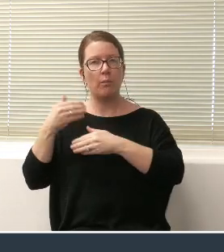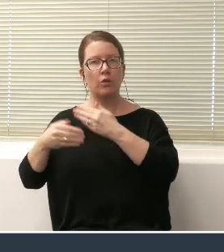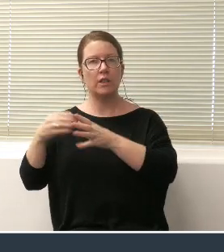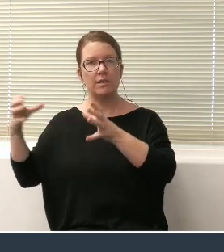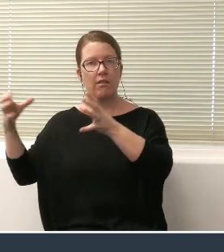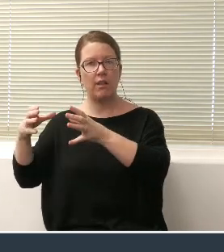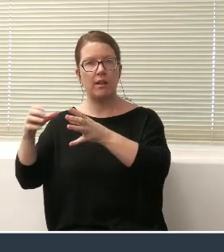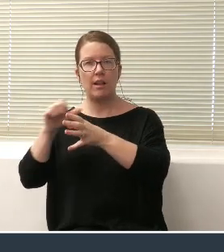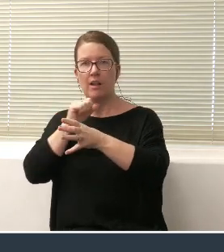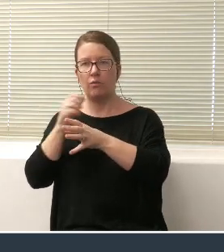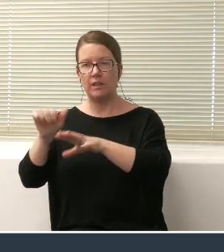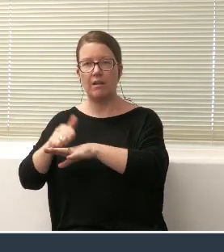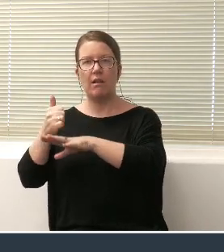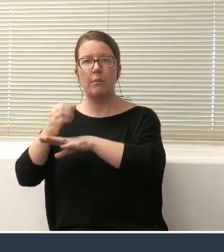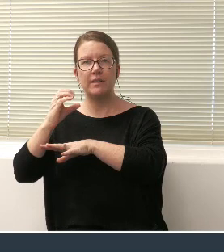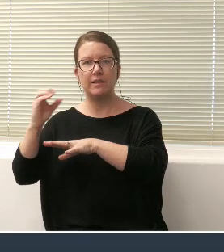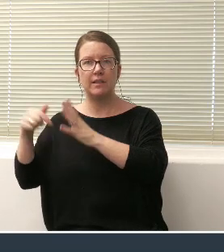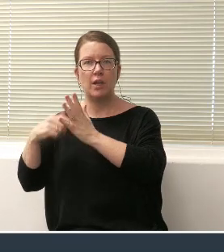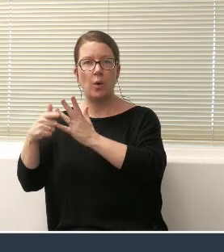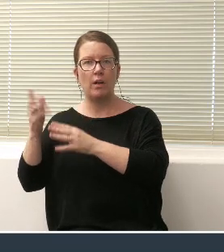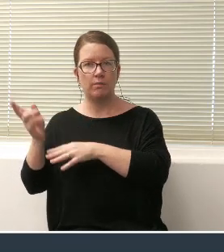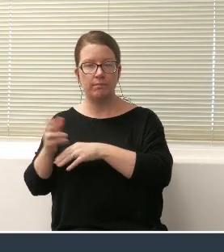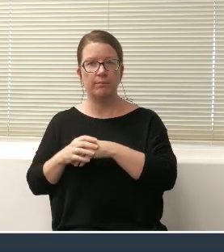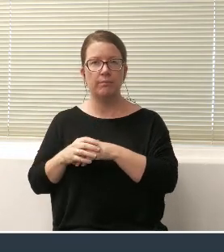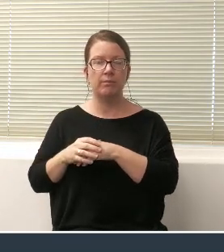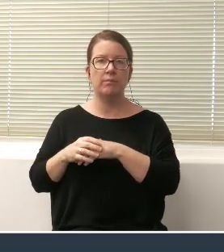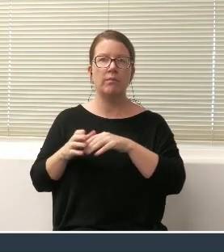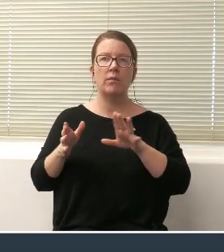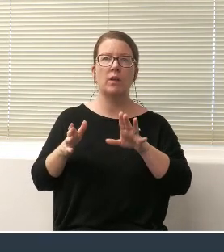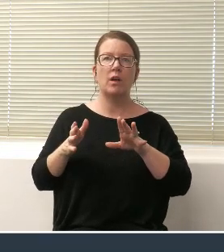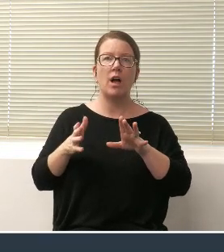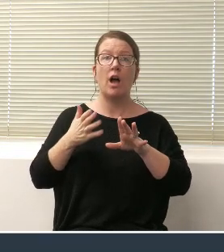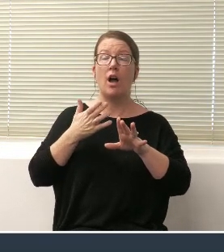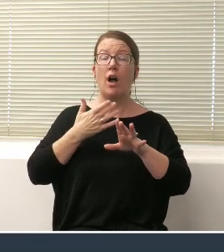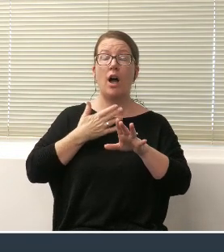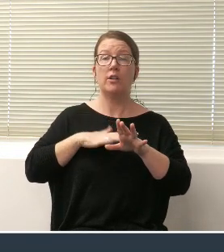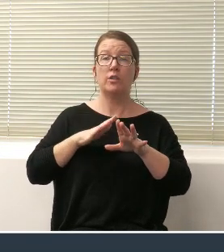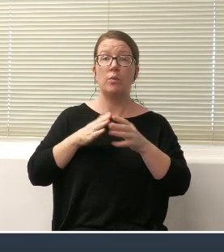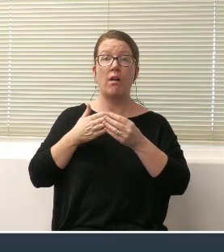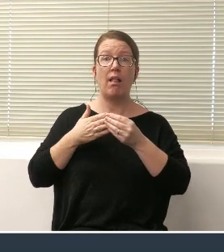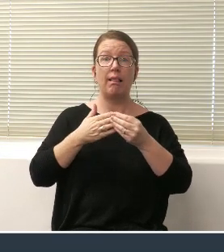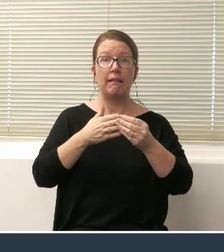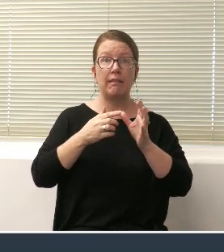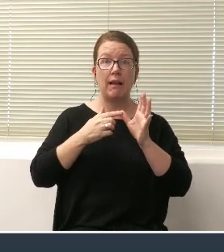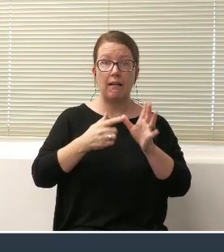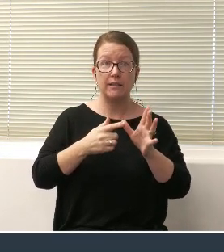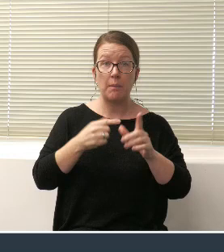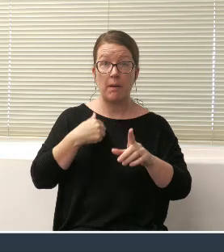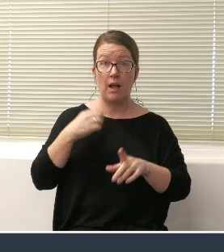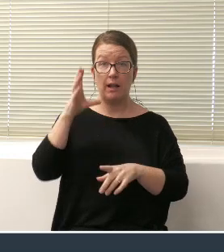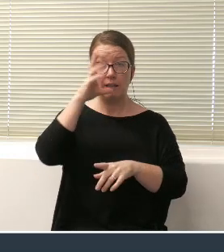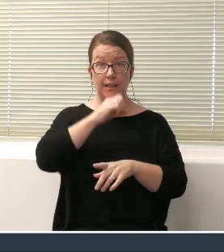be used for their board appointments. That's right. Yes, that's through you, Madam Chair. I didn't want to lead the answer, but I'm guessing that these would